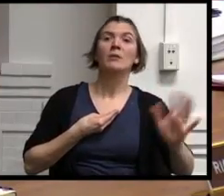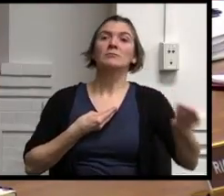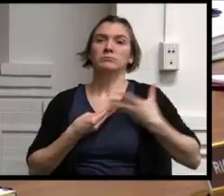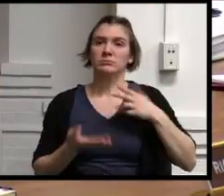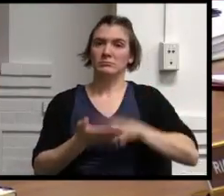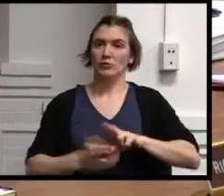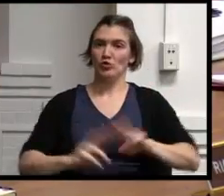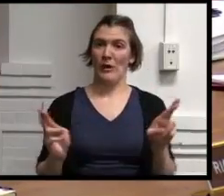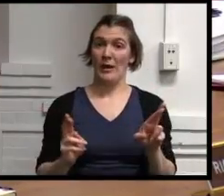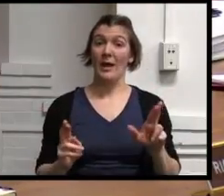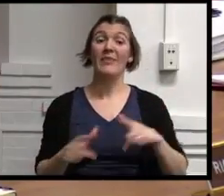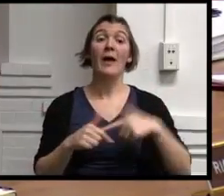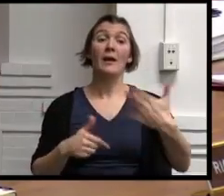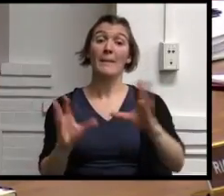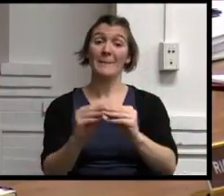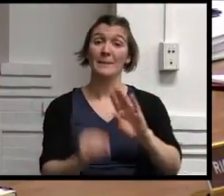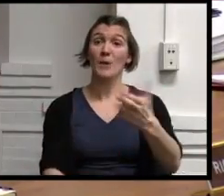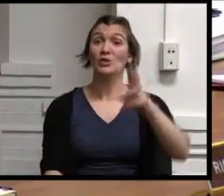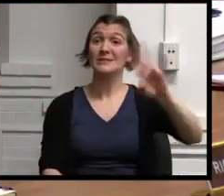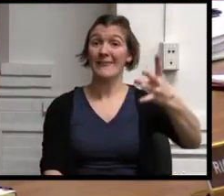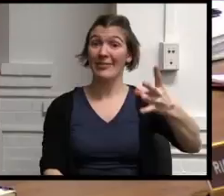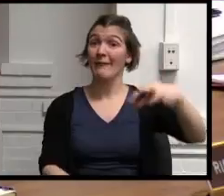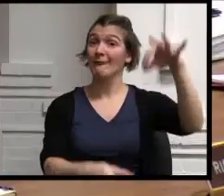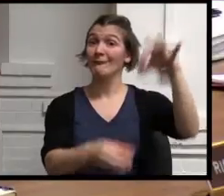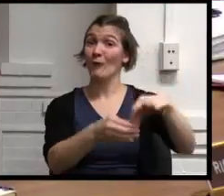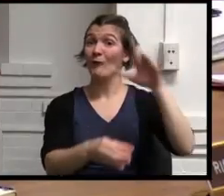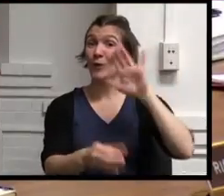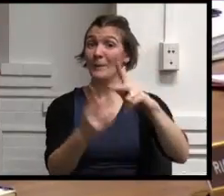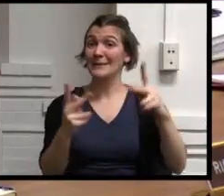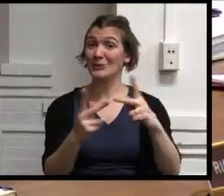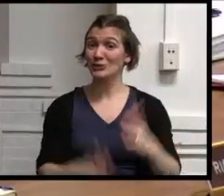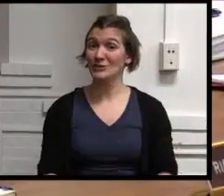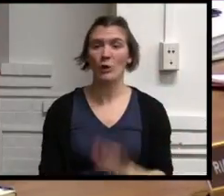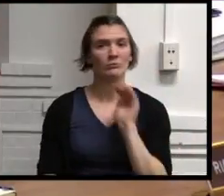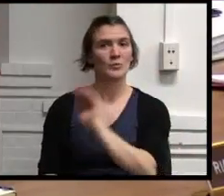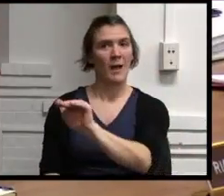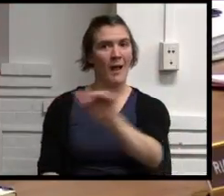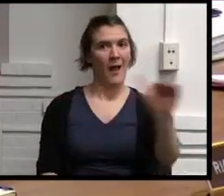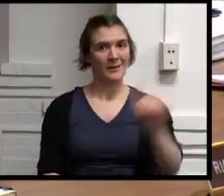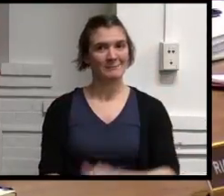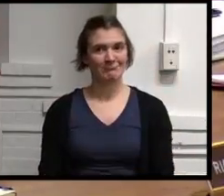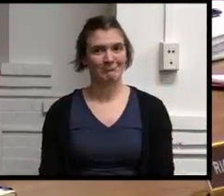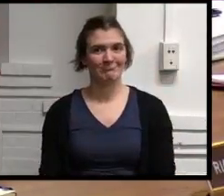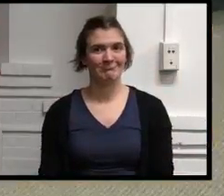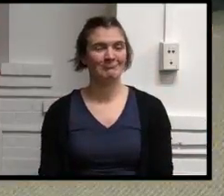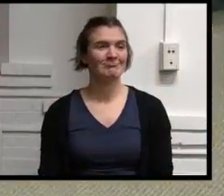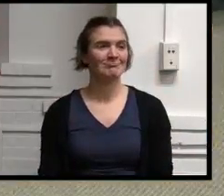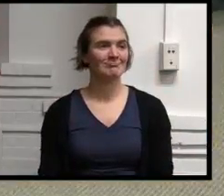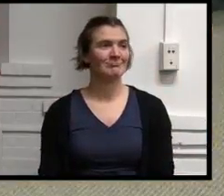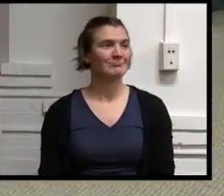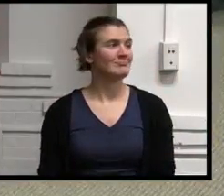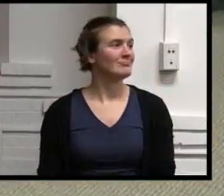you'll be doing the voting. I just want to continually remind people of that.